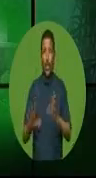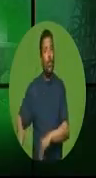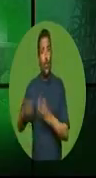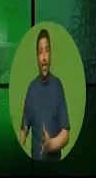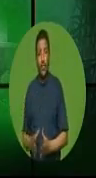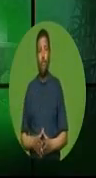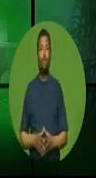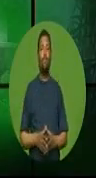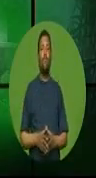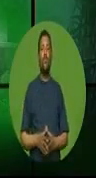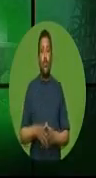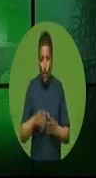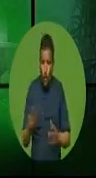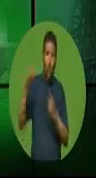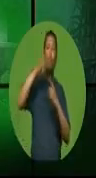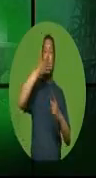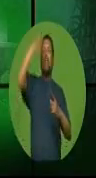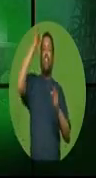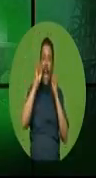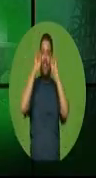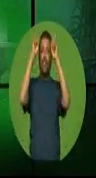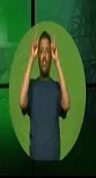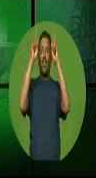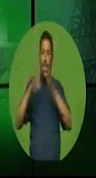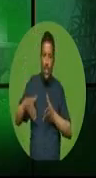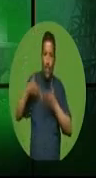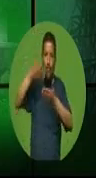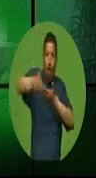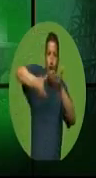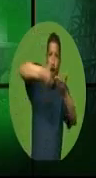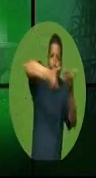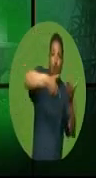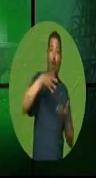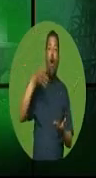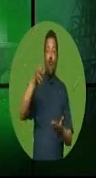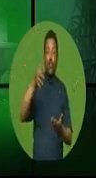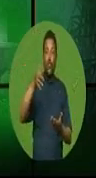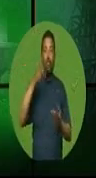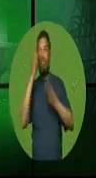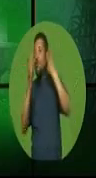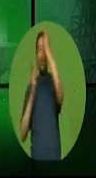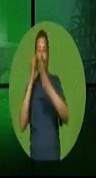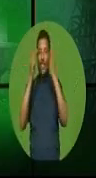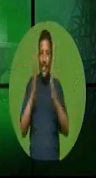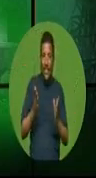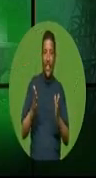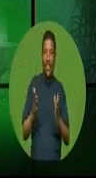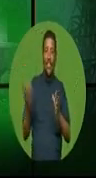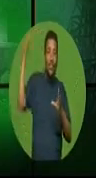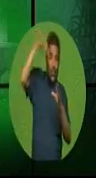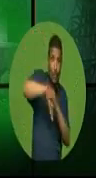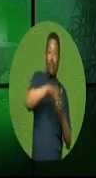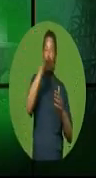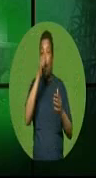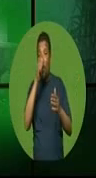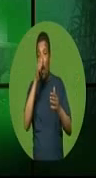Students, to better understand the flow of tourists into Ethiopia, let's see their proportions based